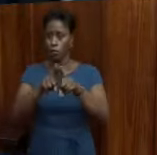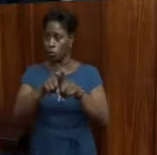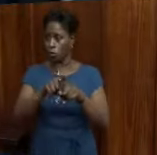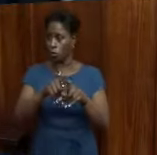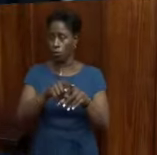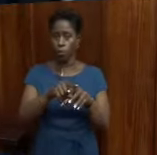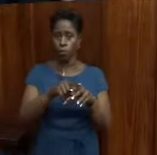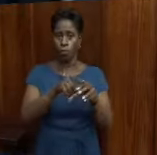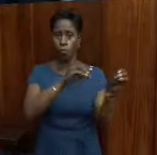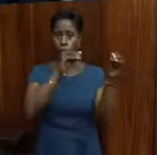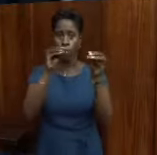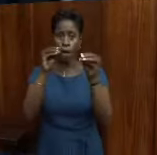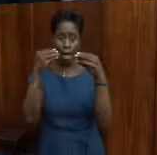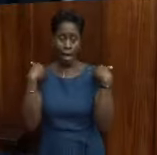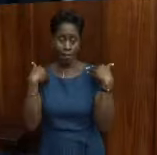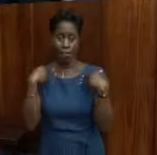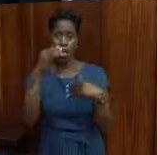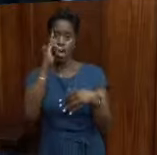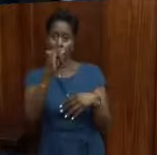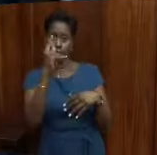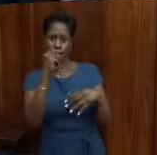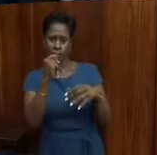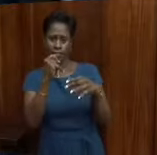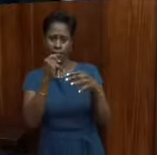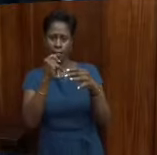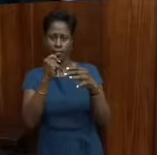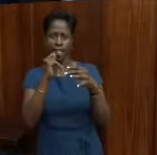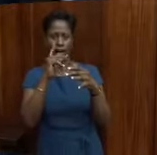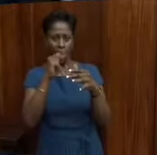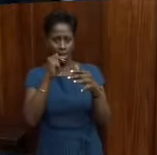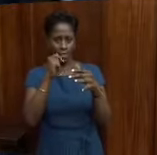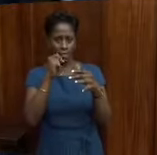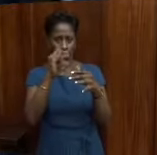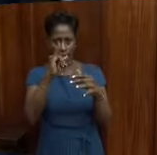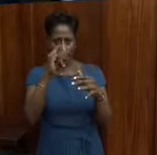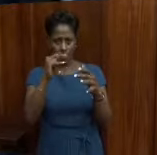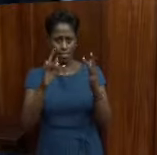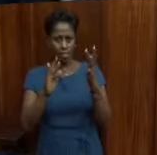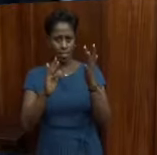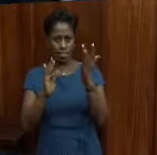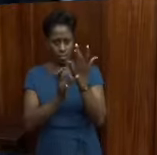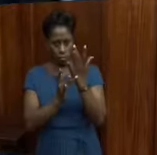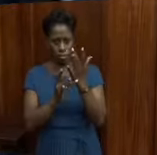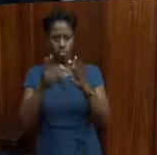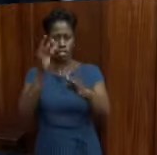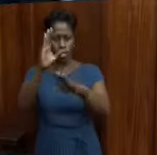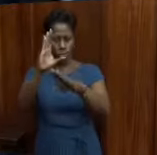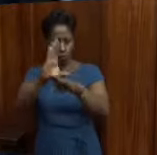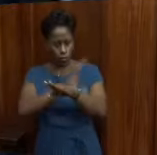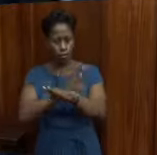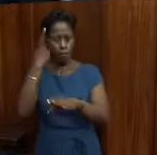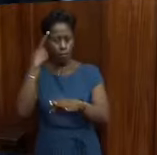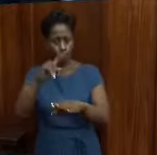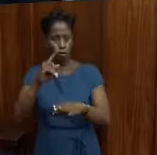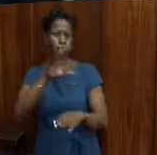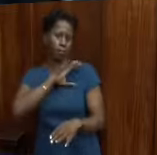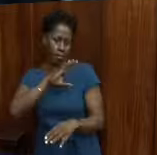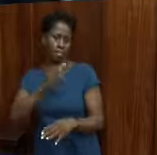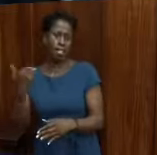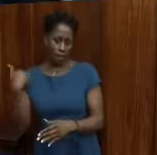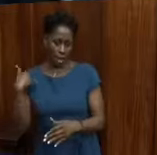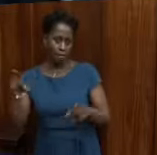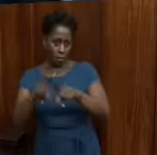will be procured, and training will return for the police. And a sum of $1.2 million has been earmarked